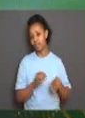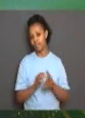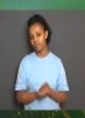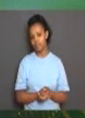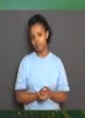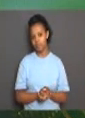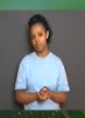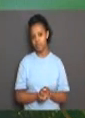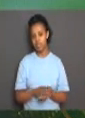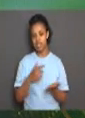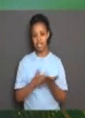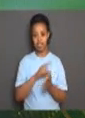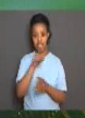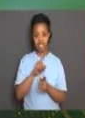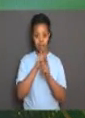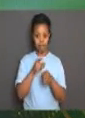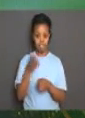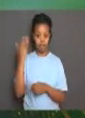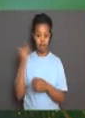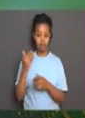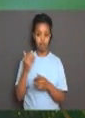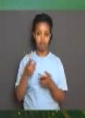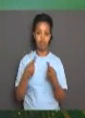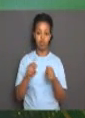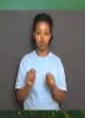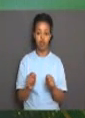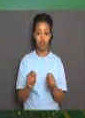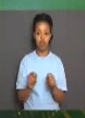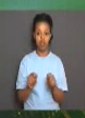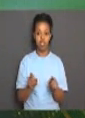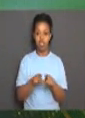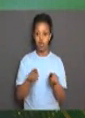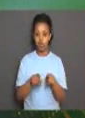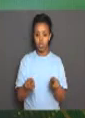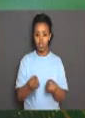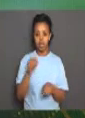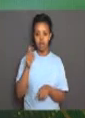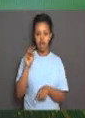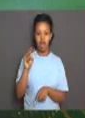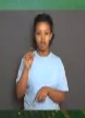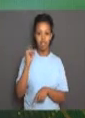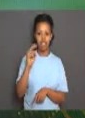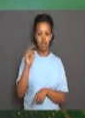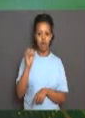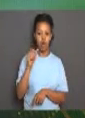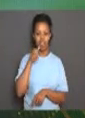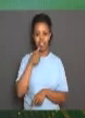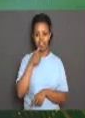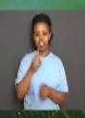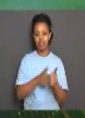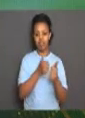Welcome back, students. To answer the question from the last activity, variations in amino